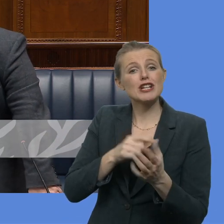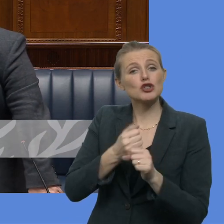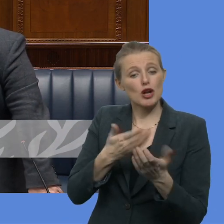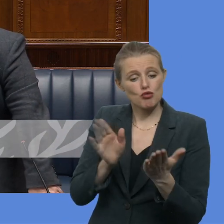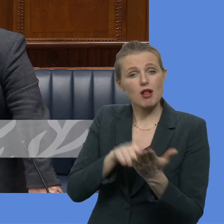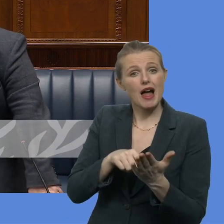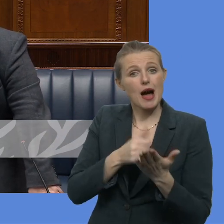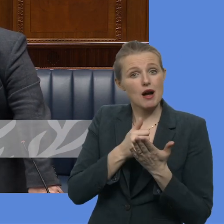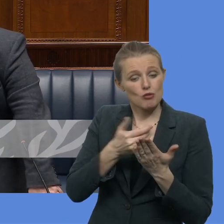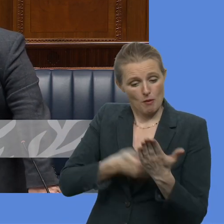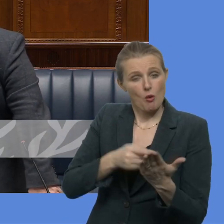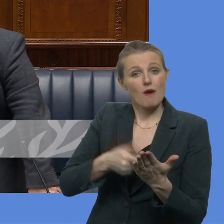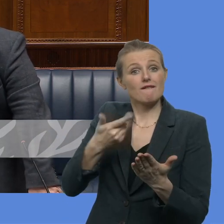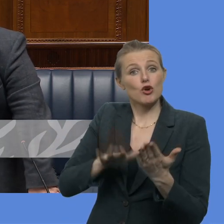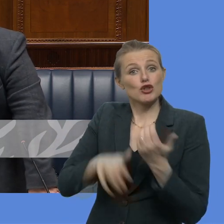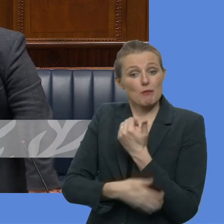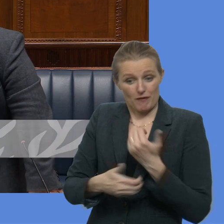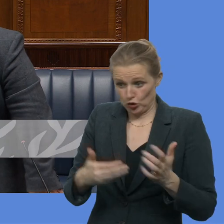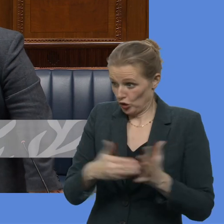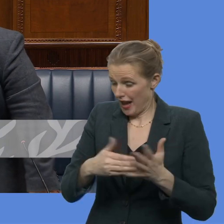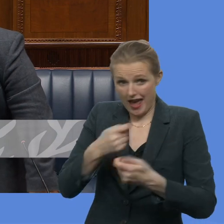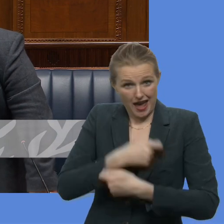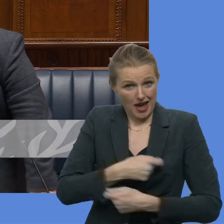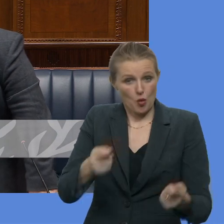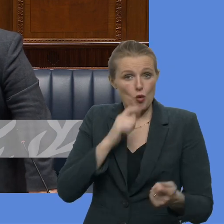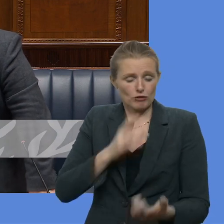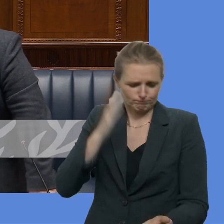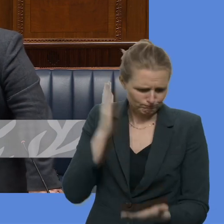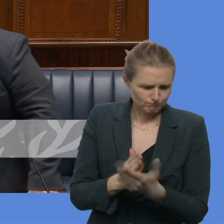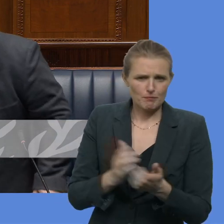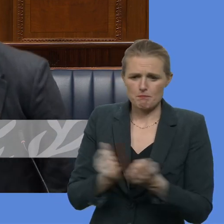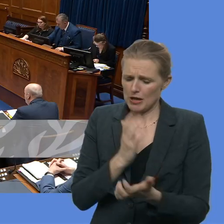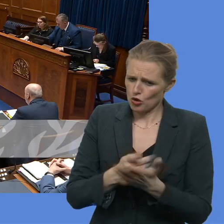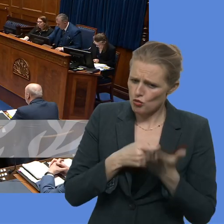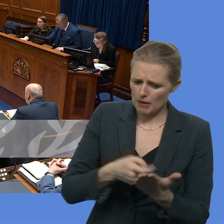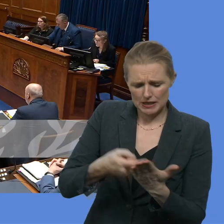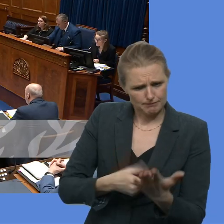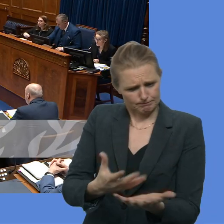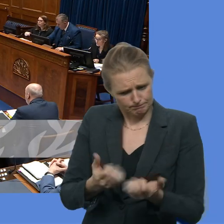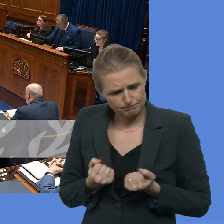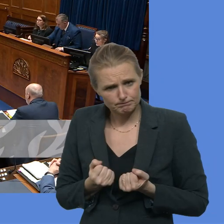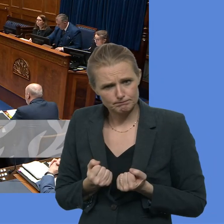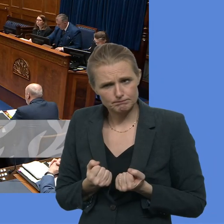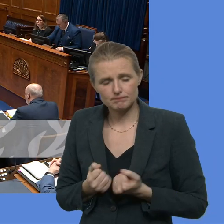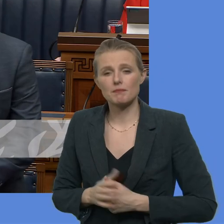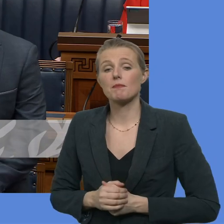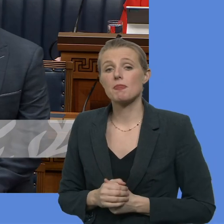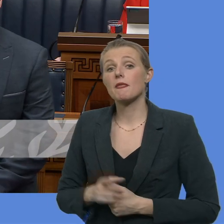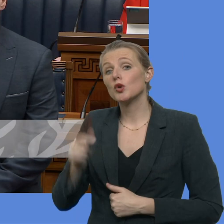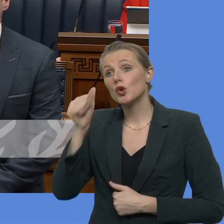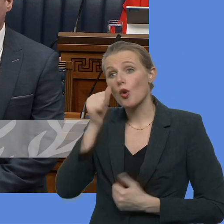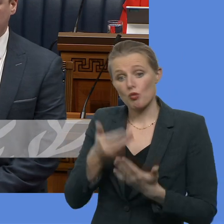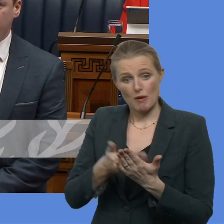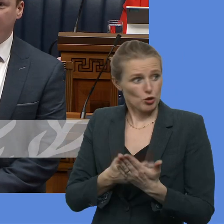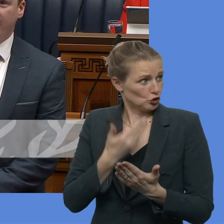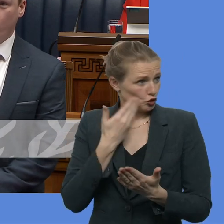child poverty issued today before finalising the anti-poverty strategy? Minister. The member will be aware that that report has only just